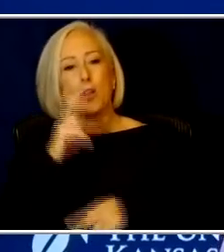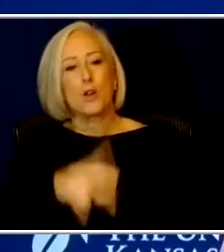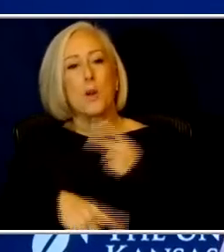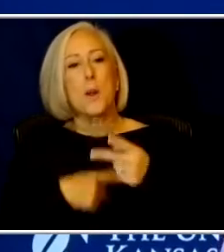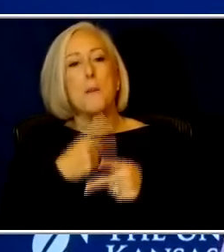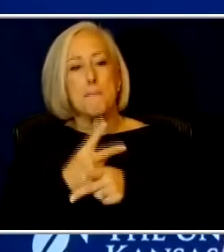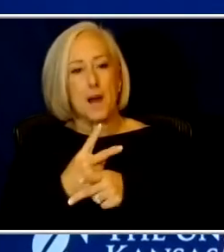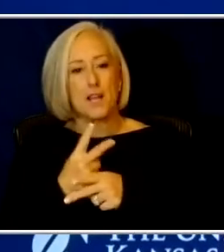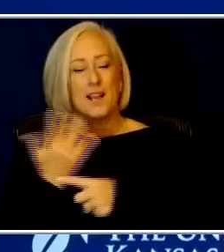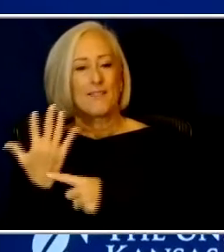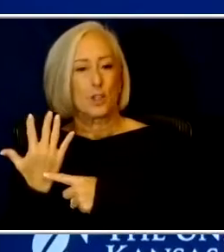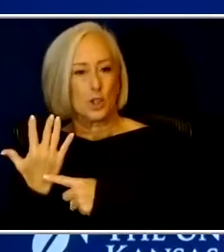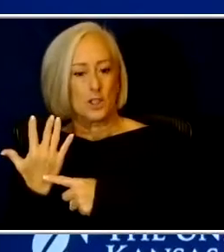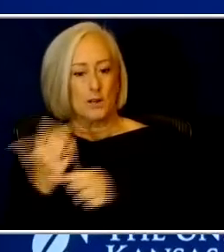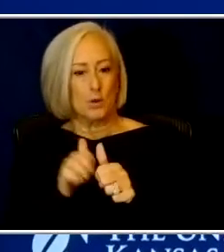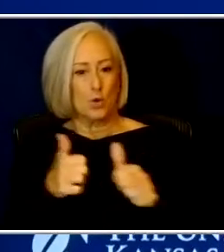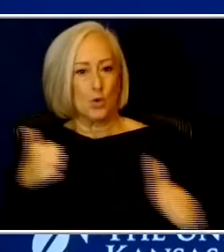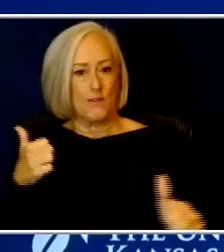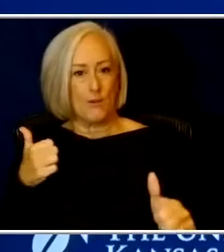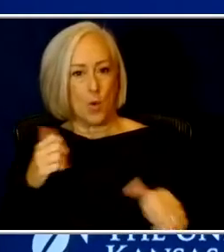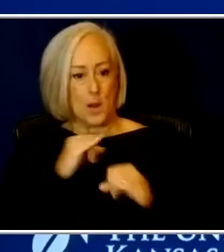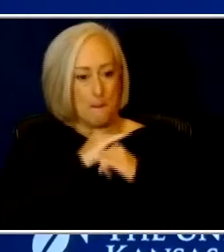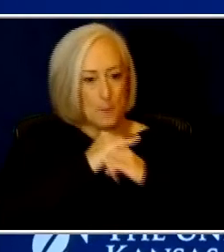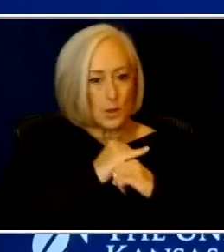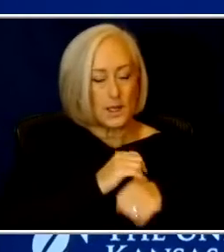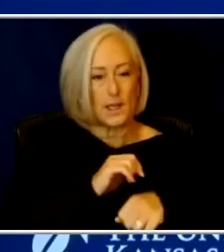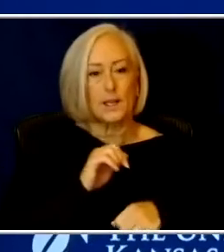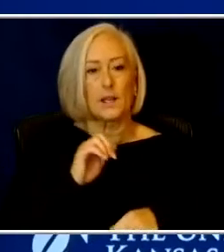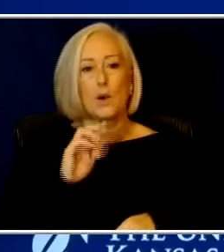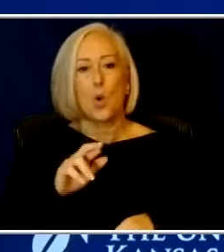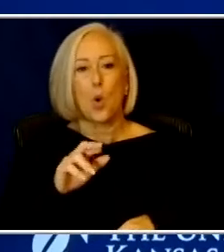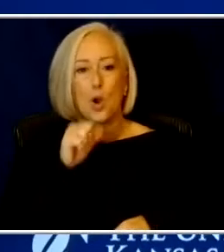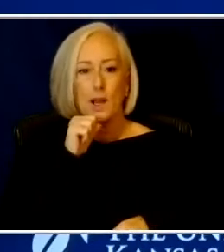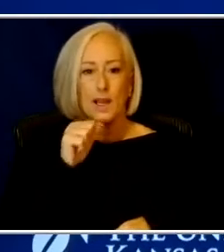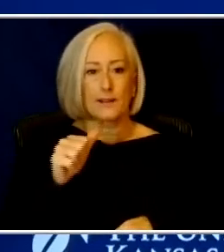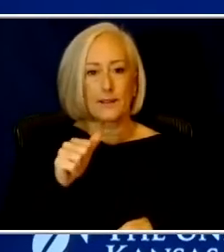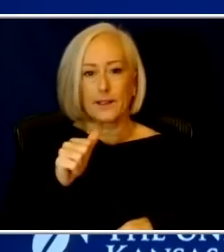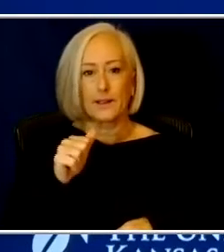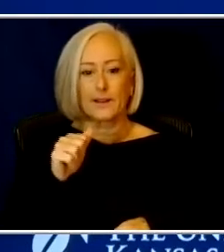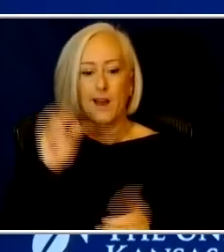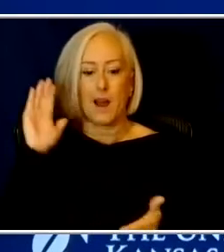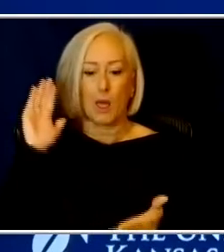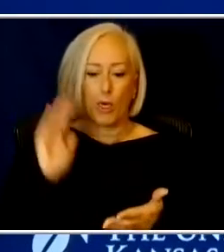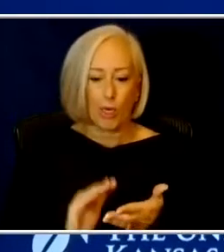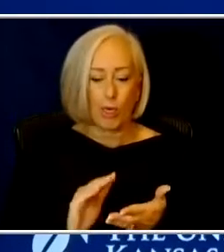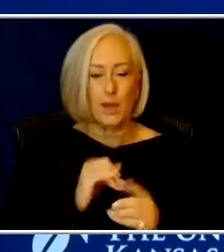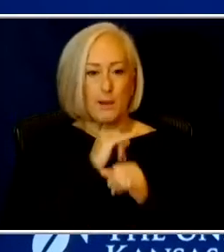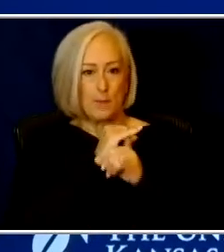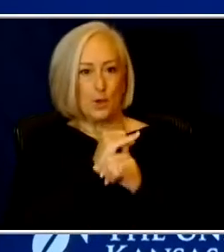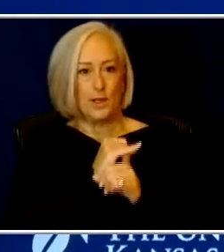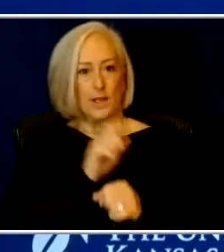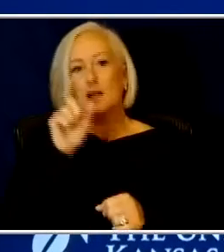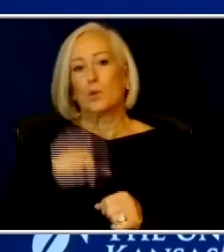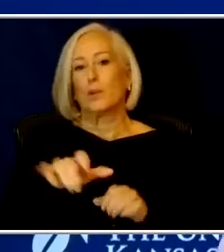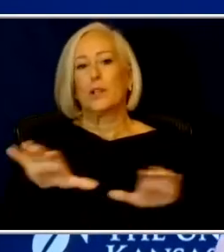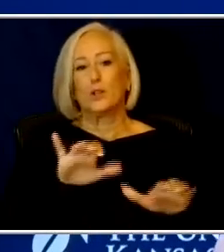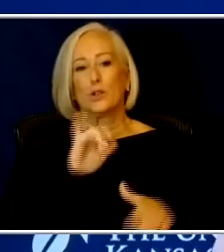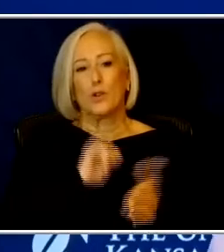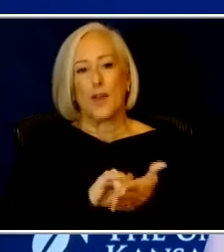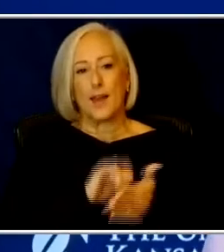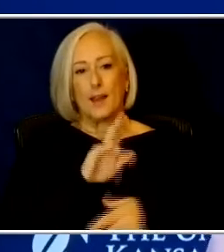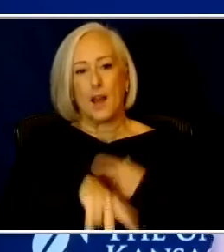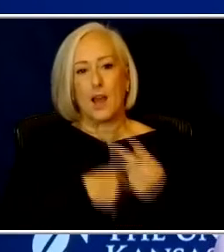our immunity or not be tampered down by our immunity so much. And we need to get into doing that science and asking those